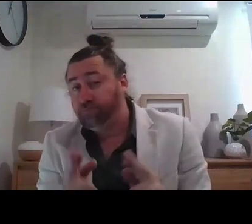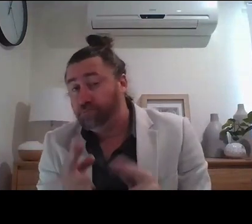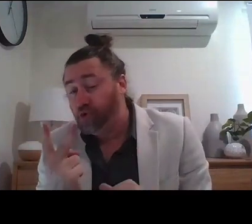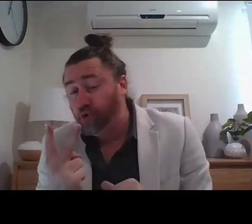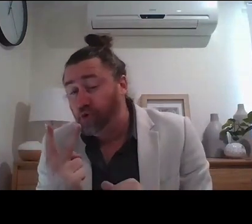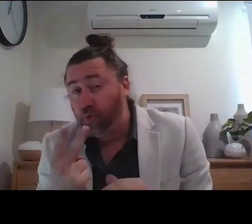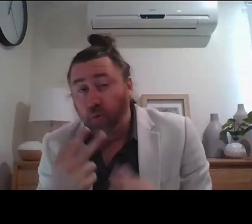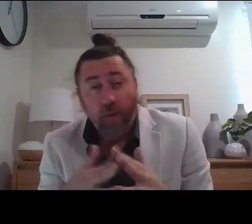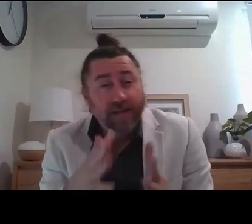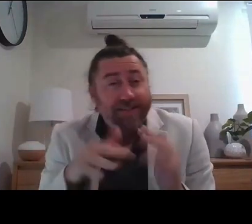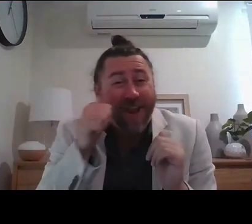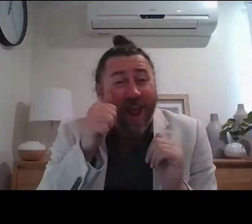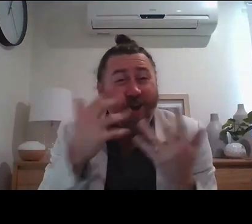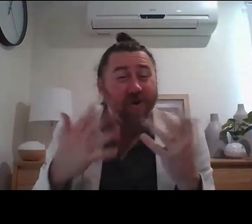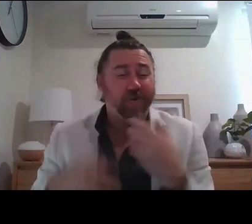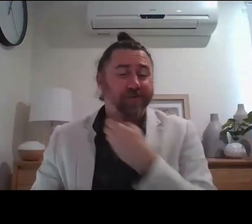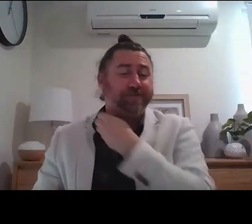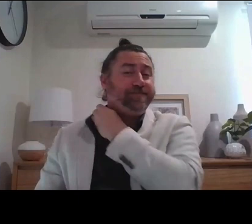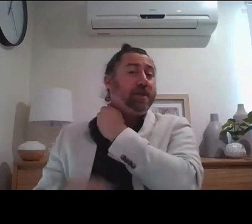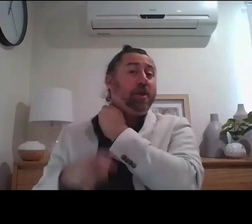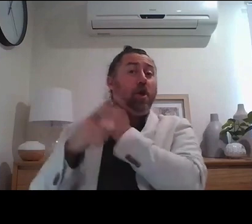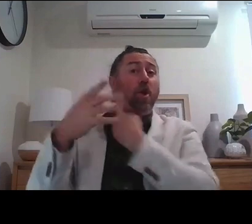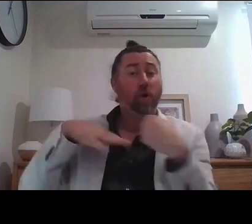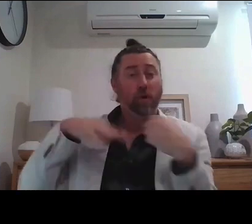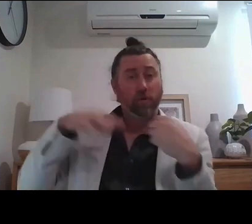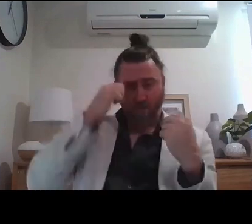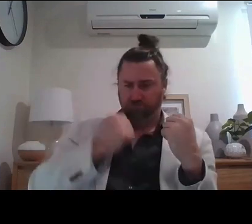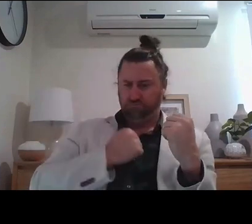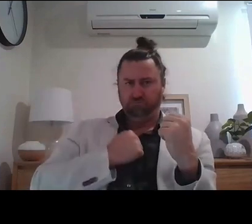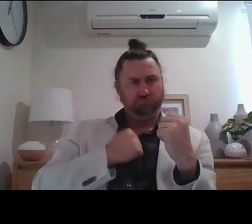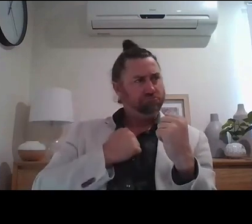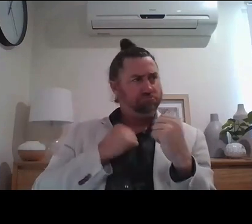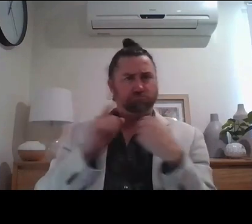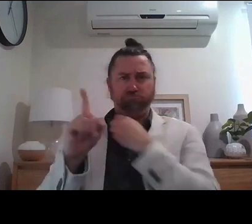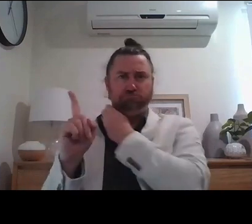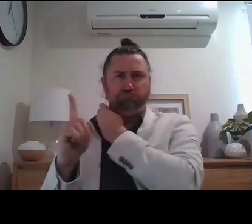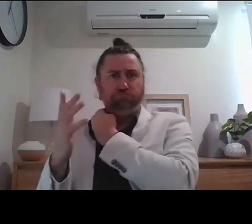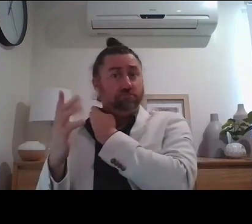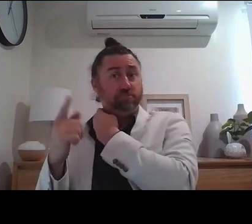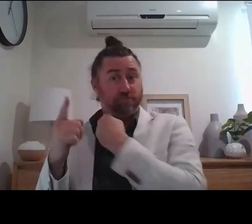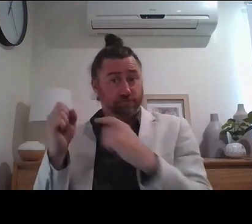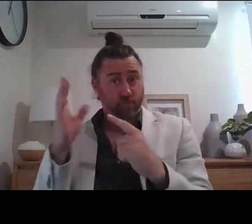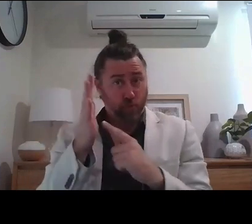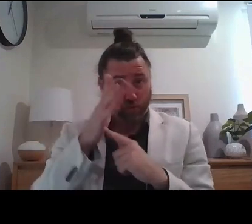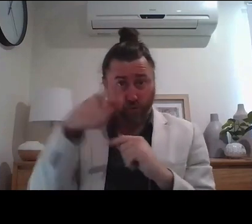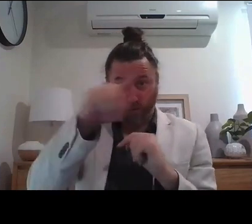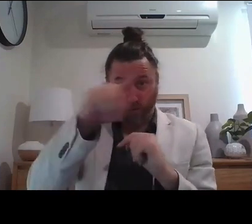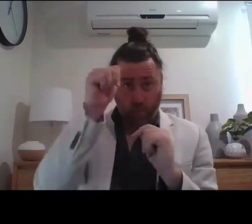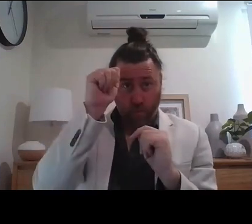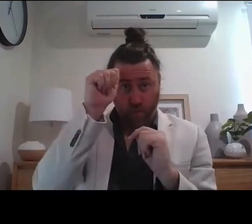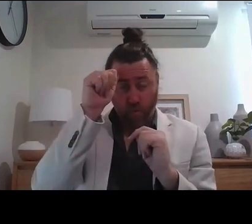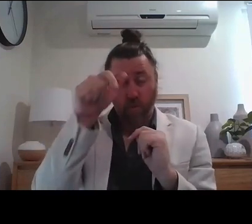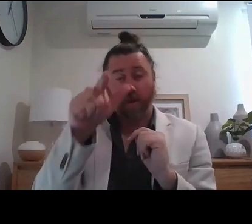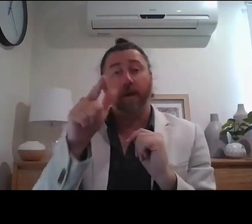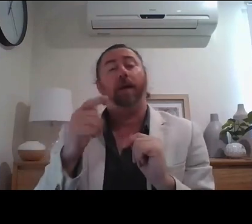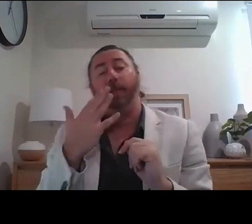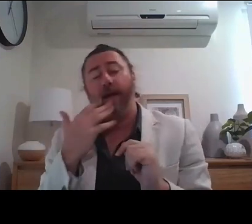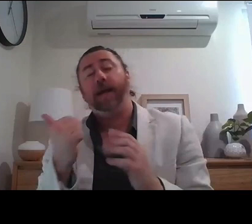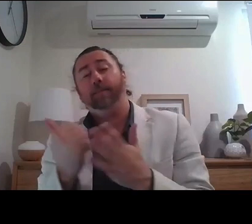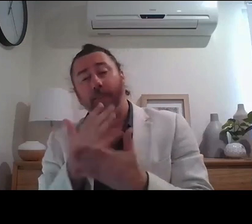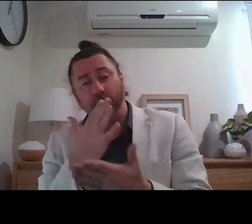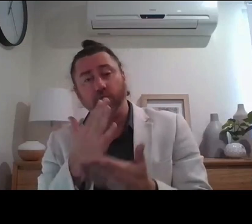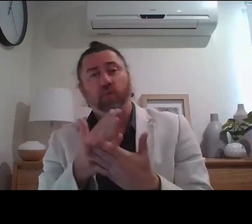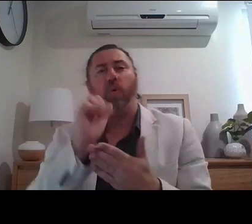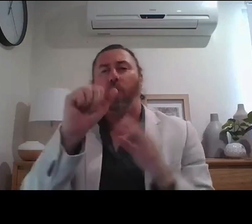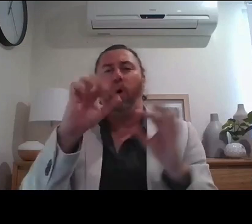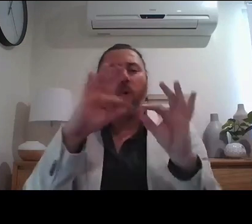want to make sure you get your star rating preview, and this is something that I'd really like to highlight, it's really important, please ensure your